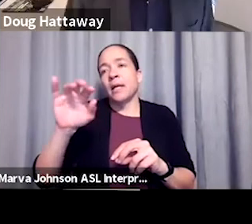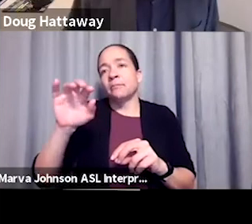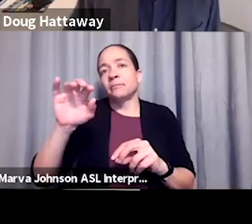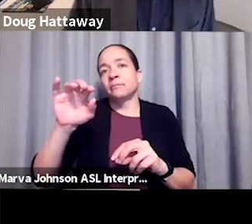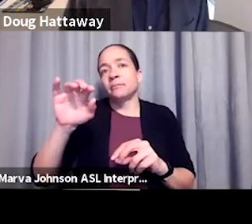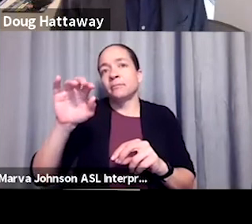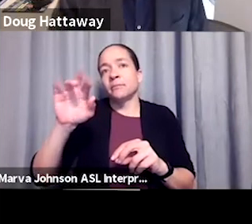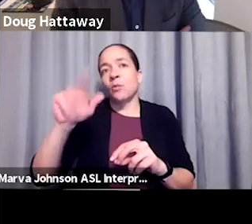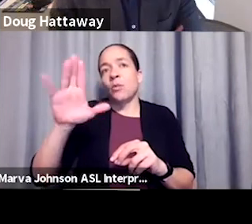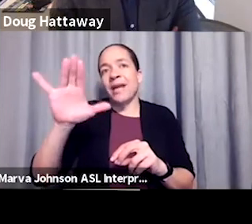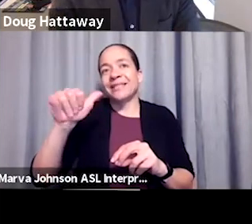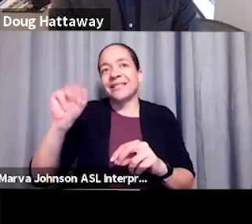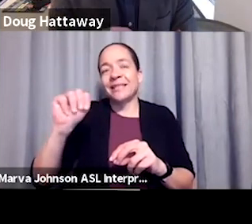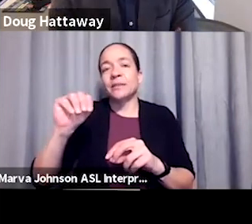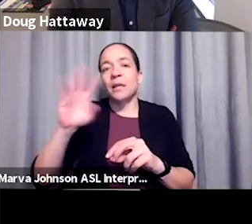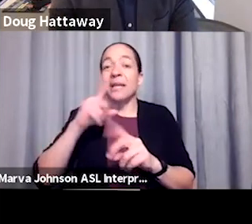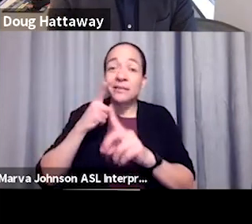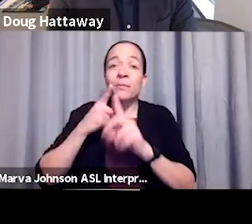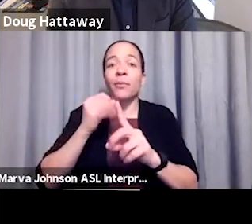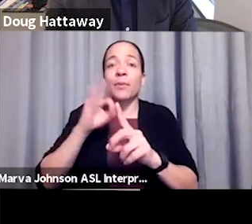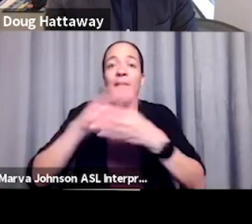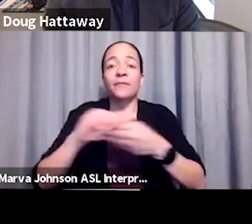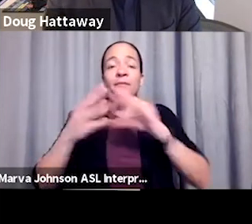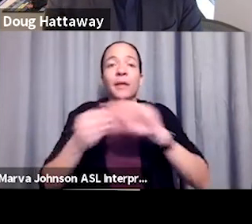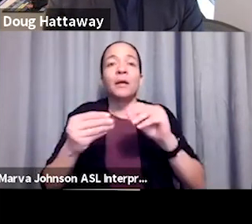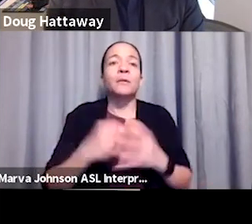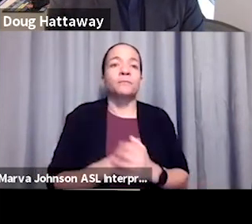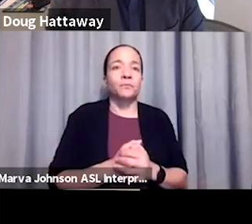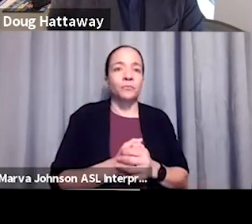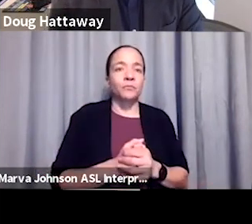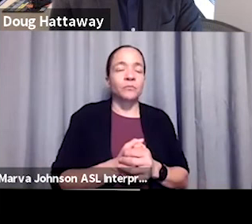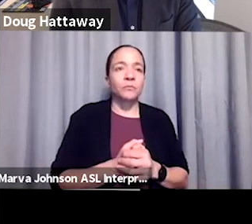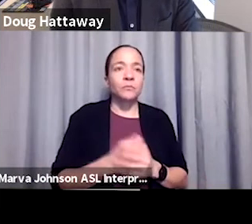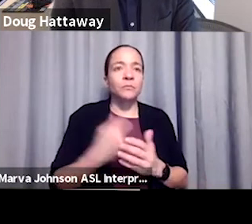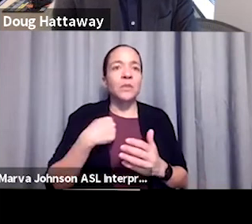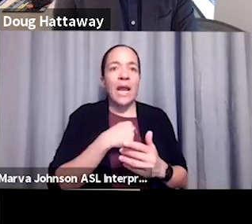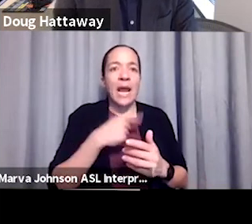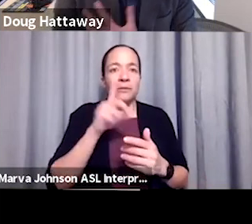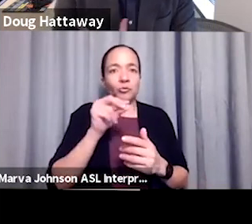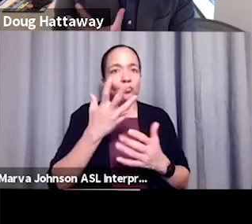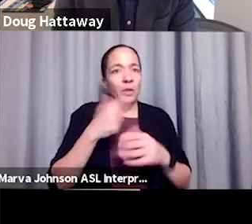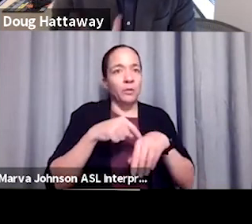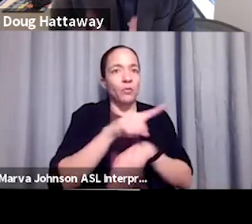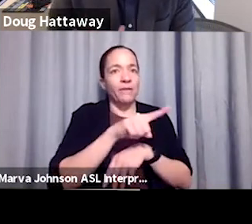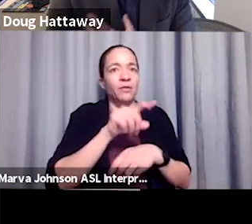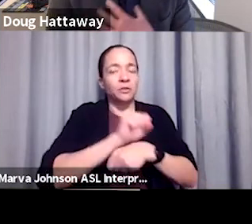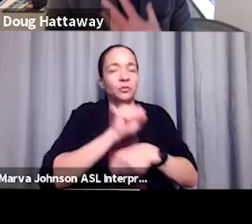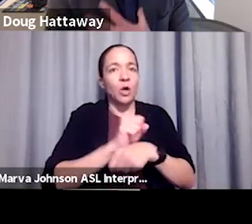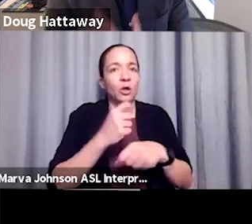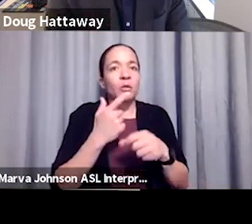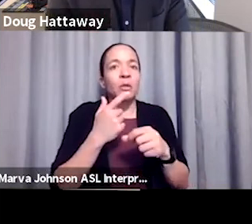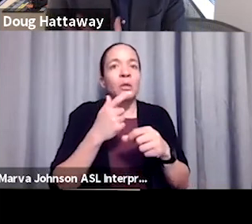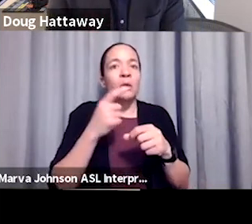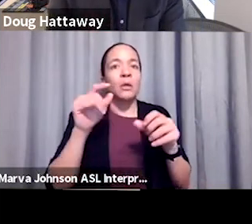That's a great question, Elizabeth. And I do want to reference work that I had mentioned. There's a lot of great work around like the